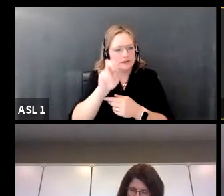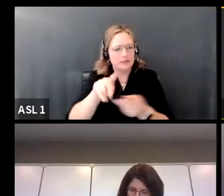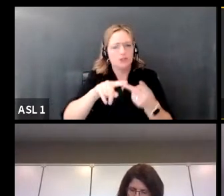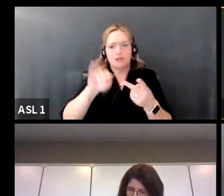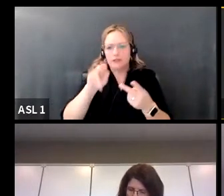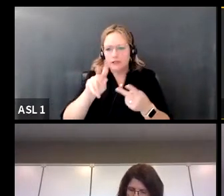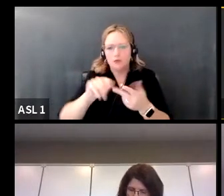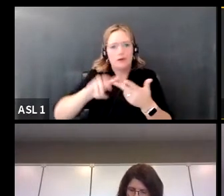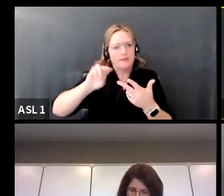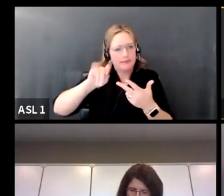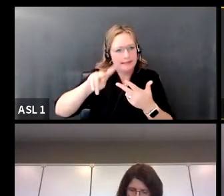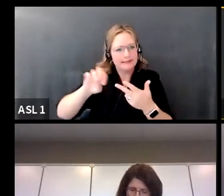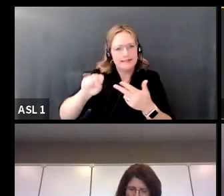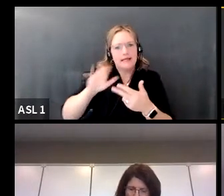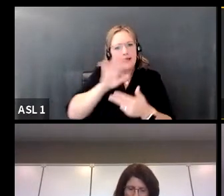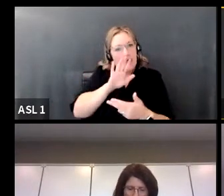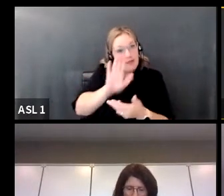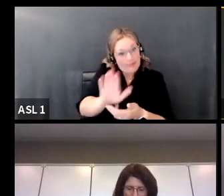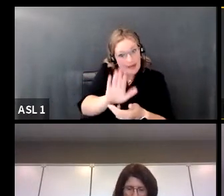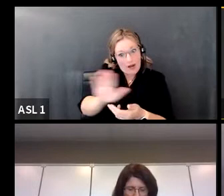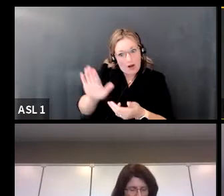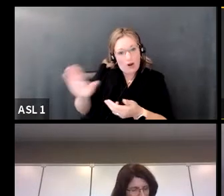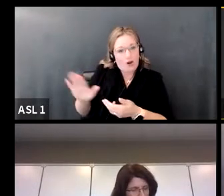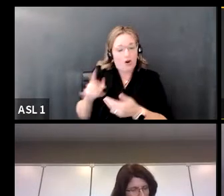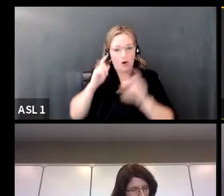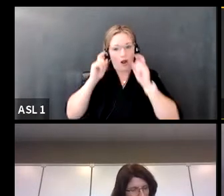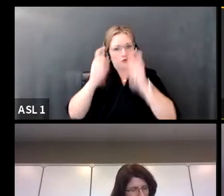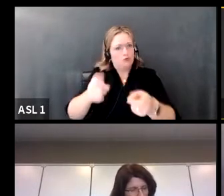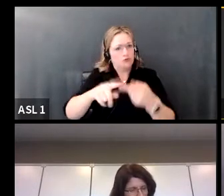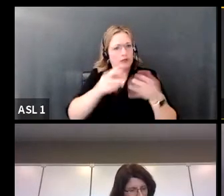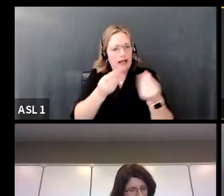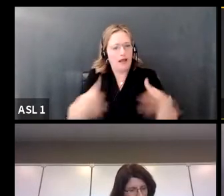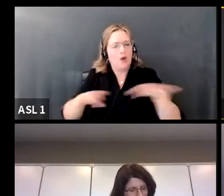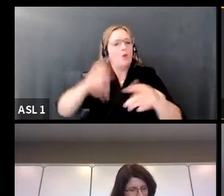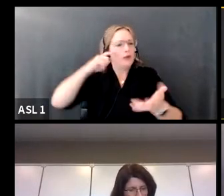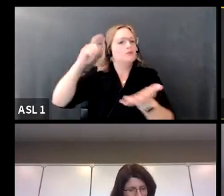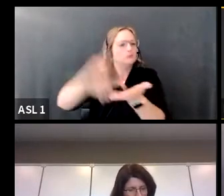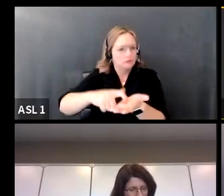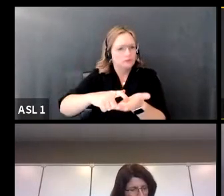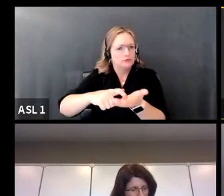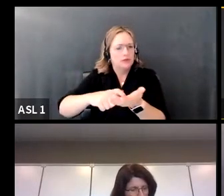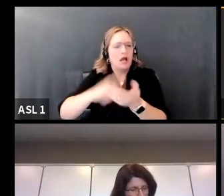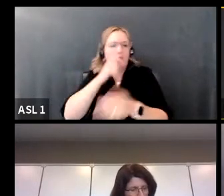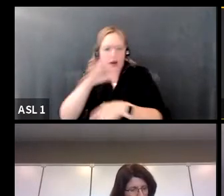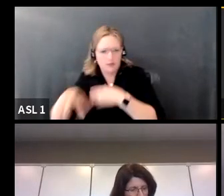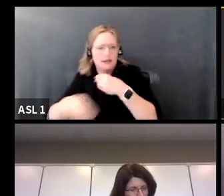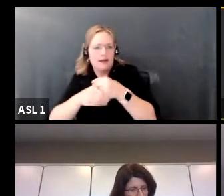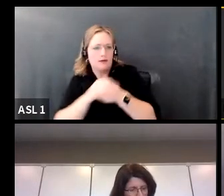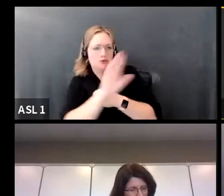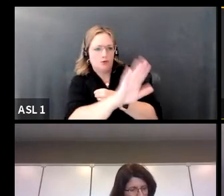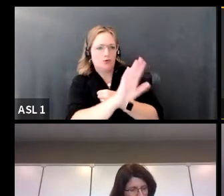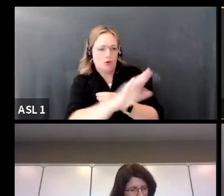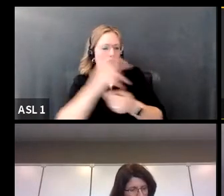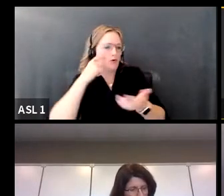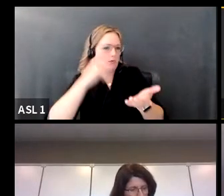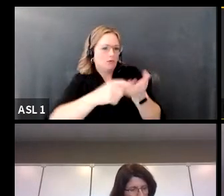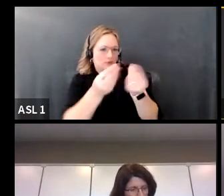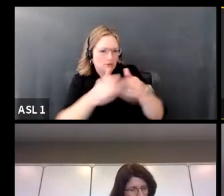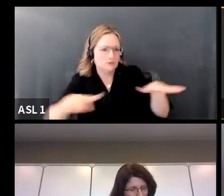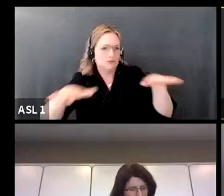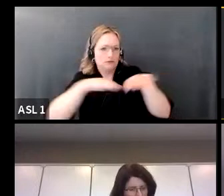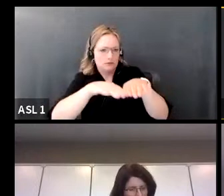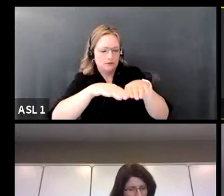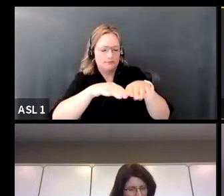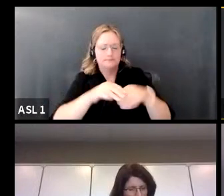valuable past and present contributions to this land so i'll just add on to your land acknowledgement in that regard